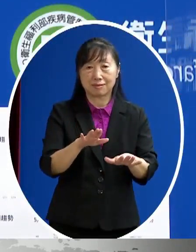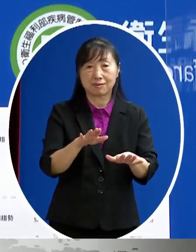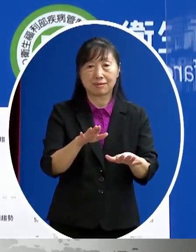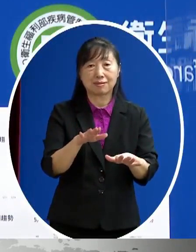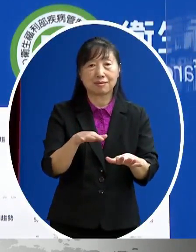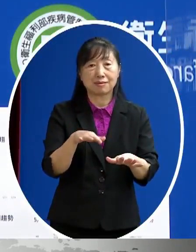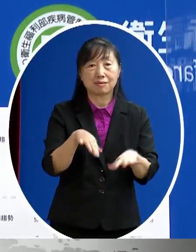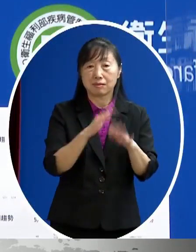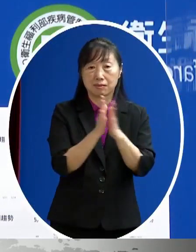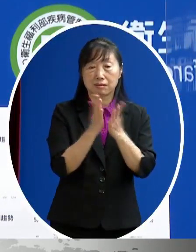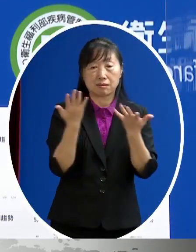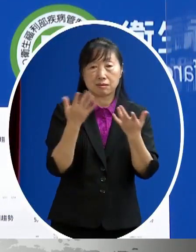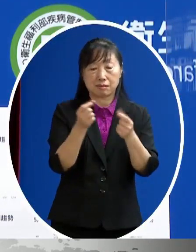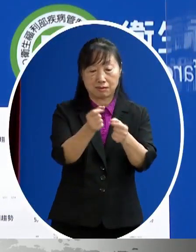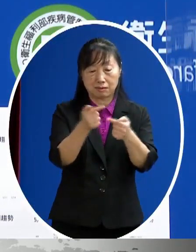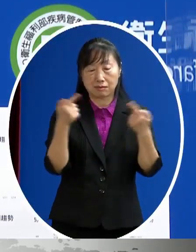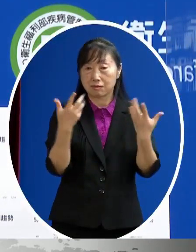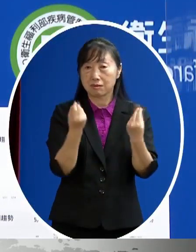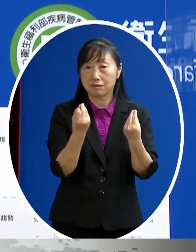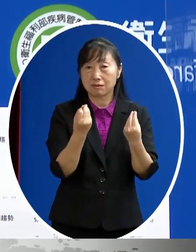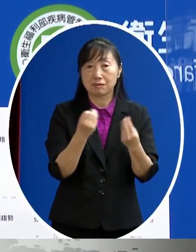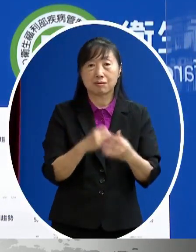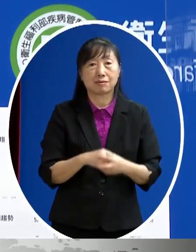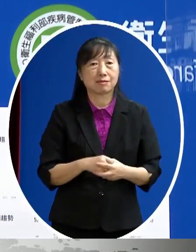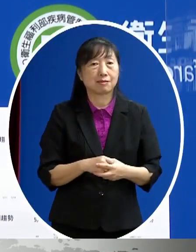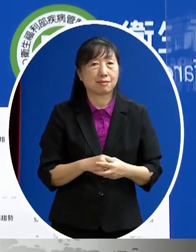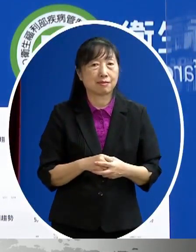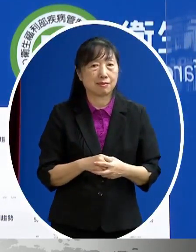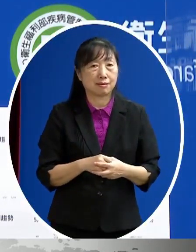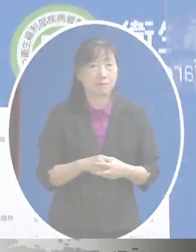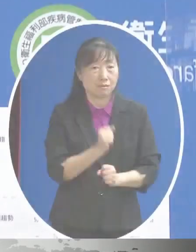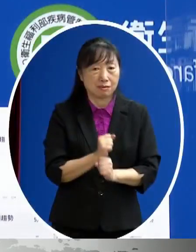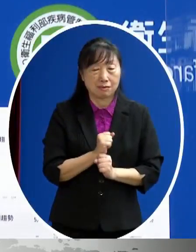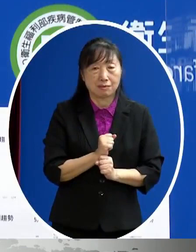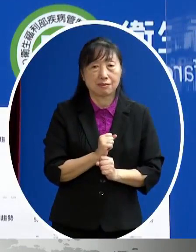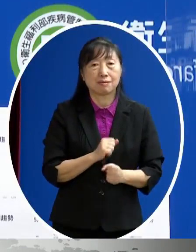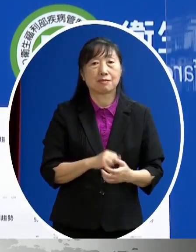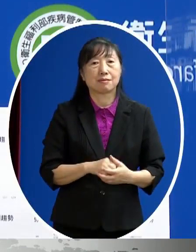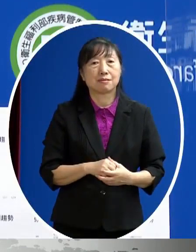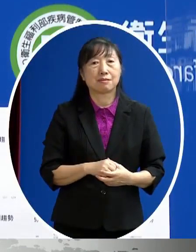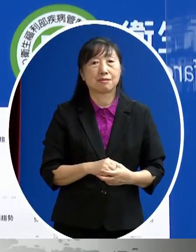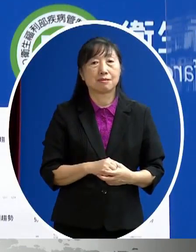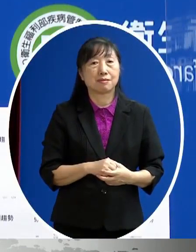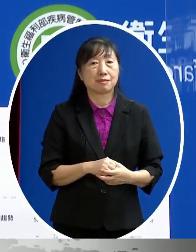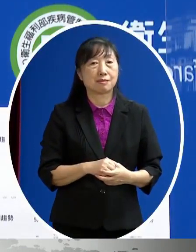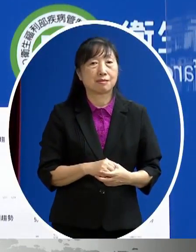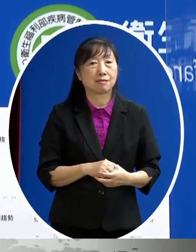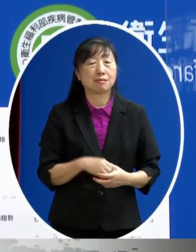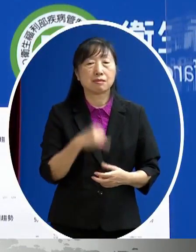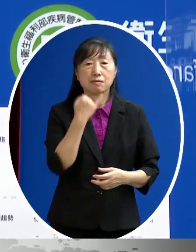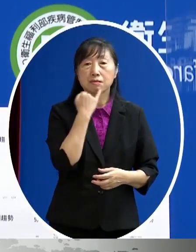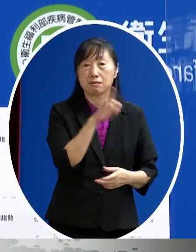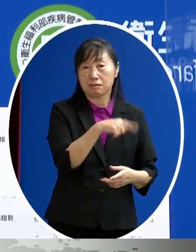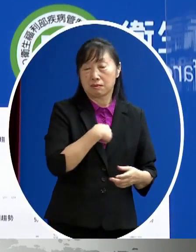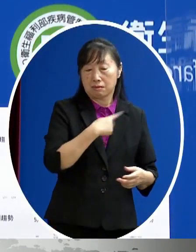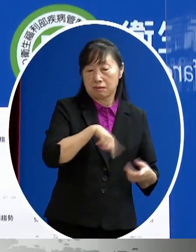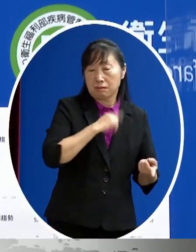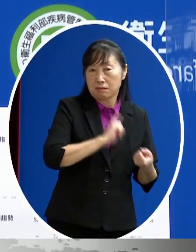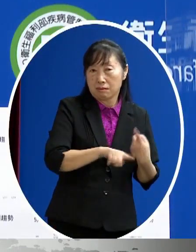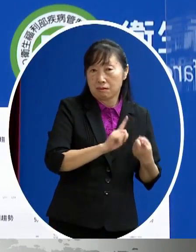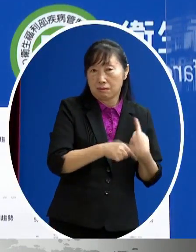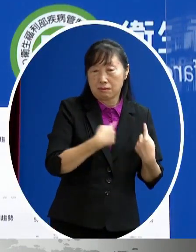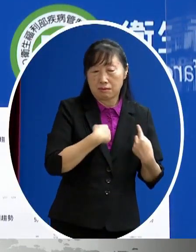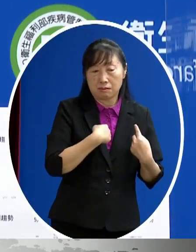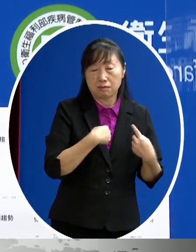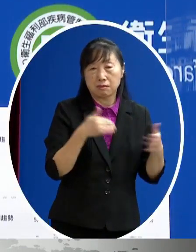far is that there hasn't been a sudden deterioration. But what might be cause for worry is, what matters most is how soon we can detect